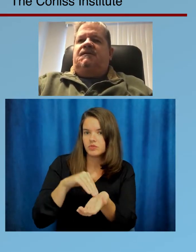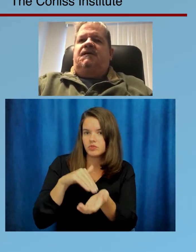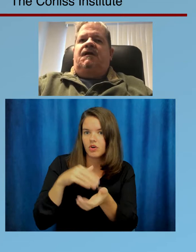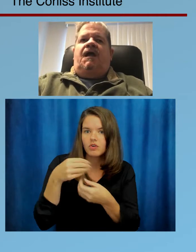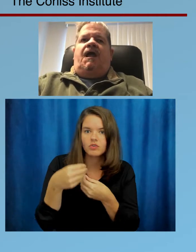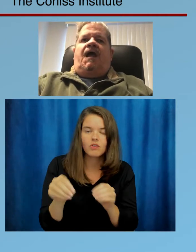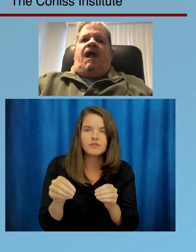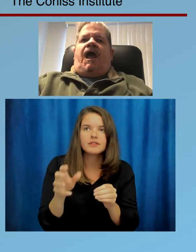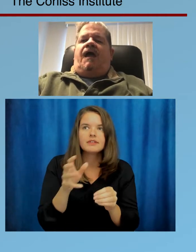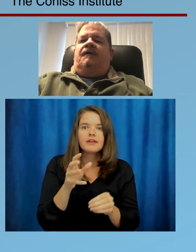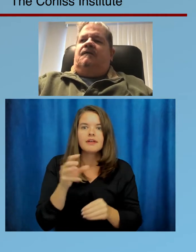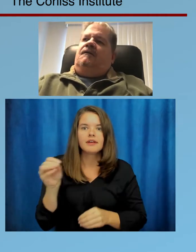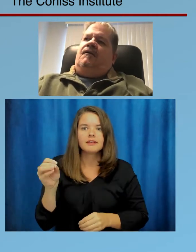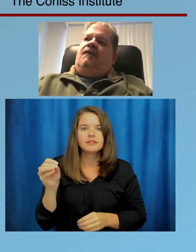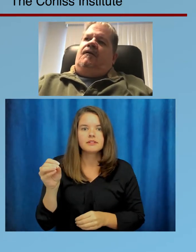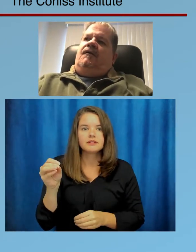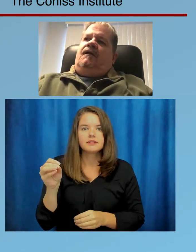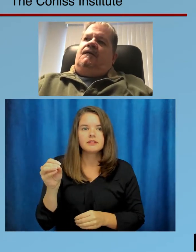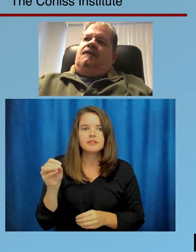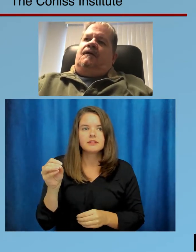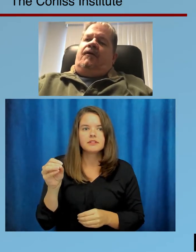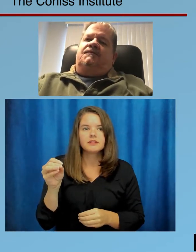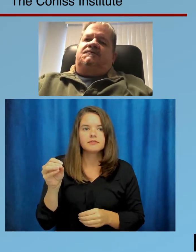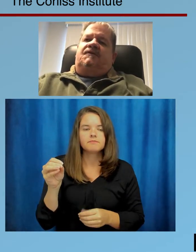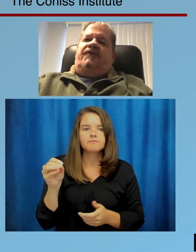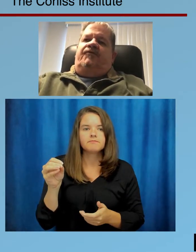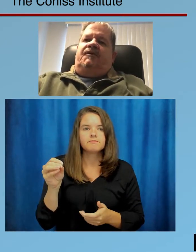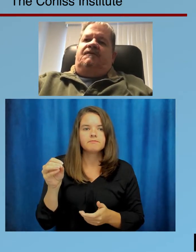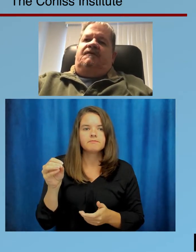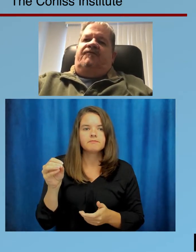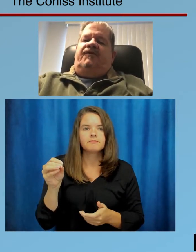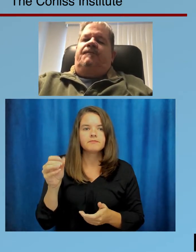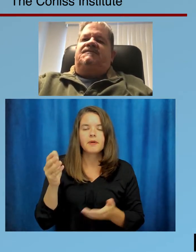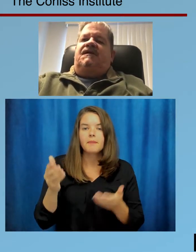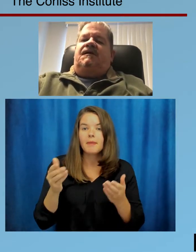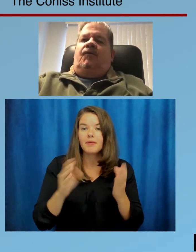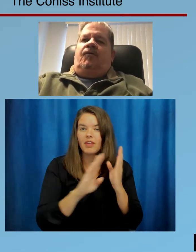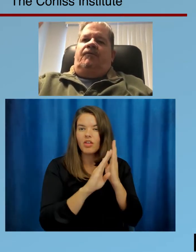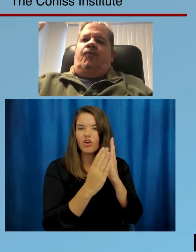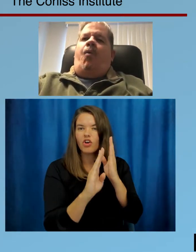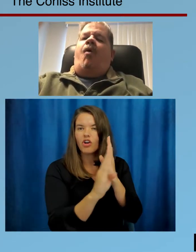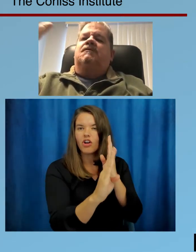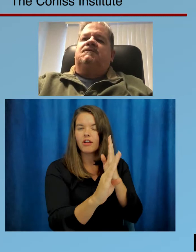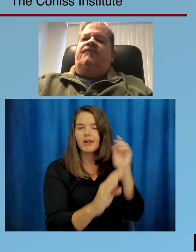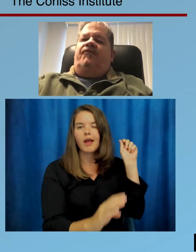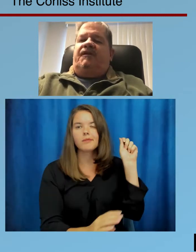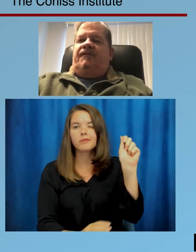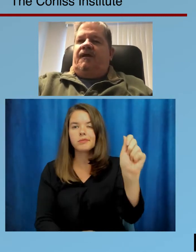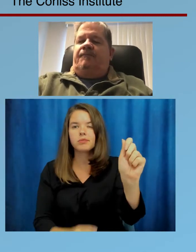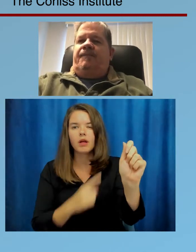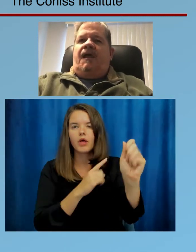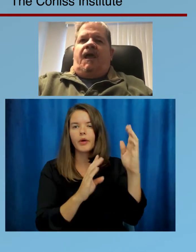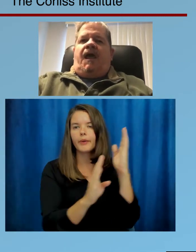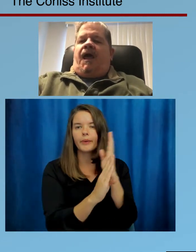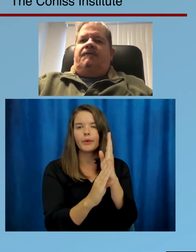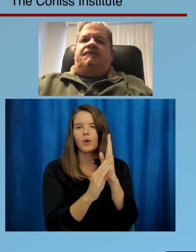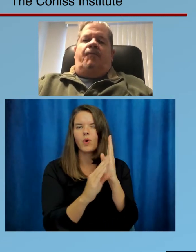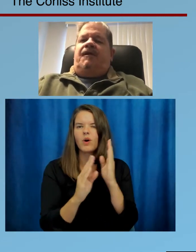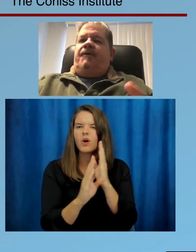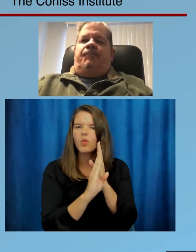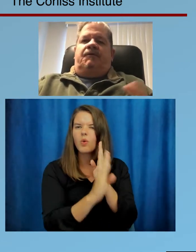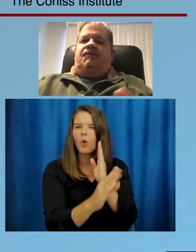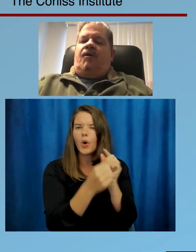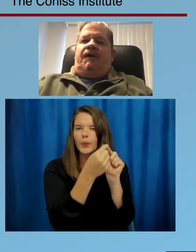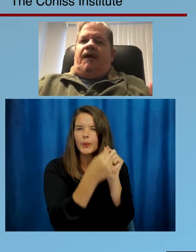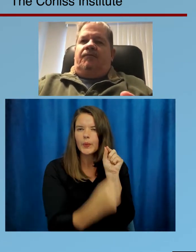office and the curtains are very flimsy or the walls are very thin, and so